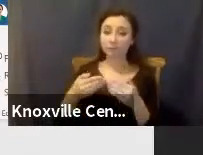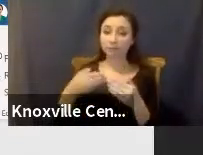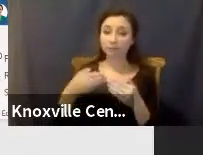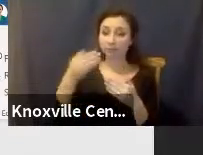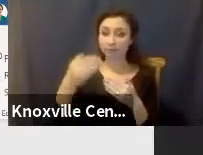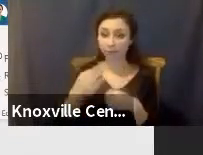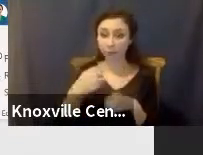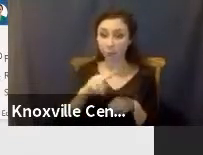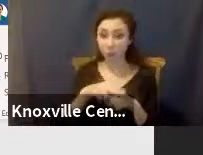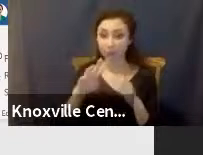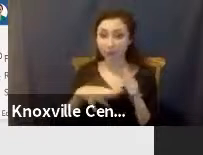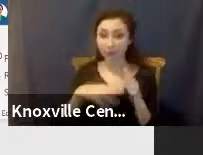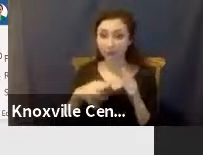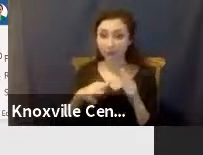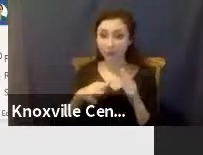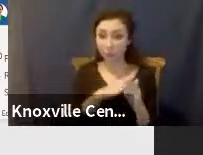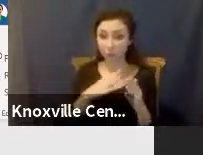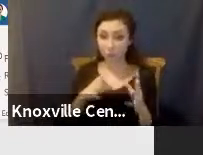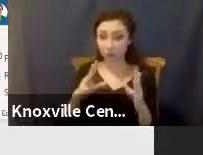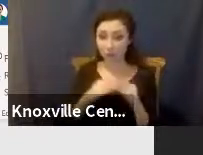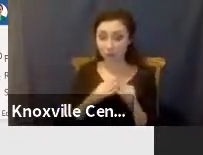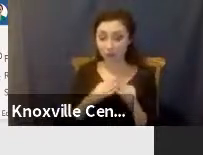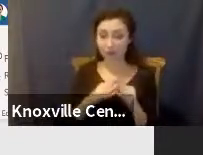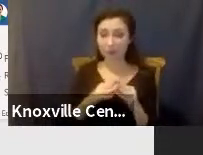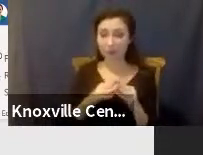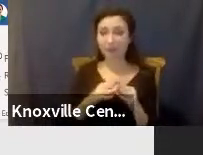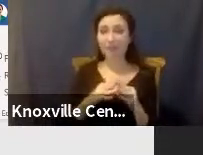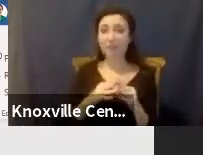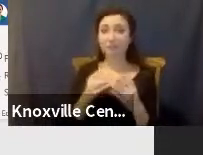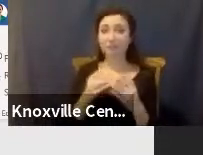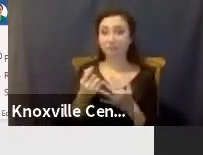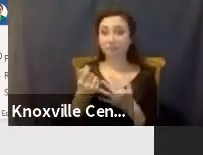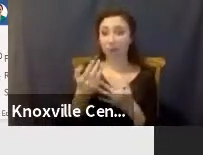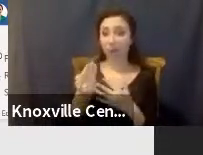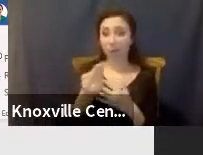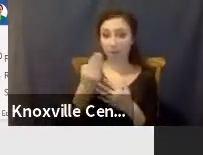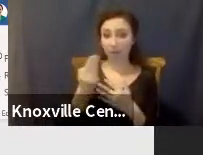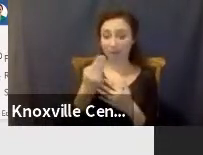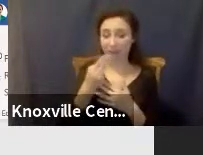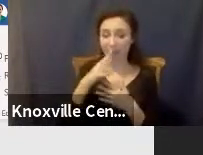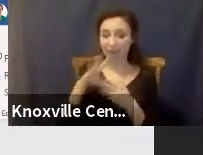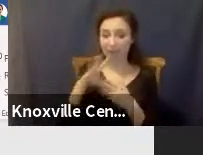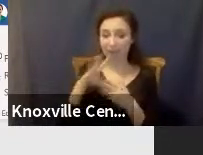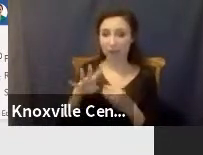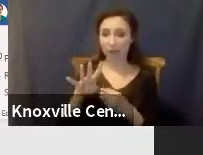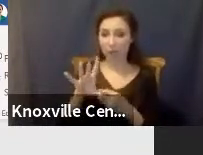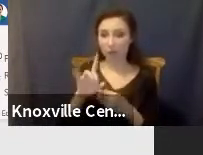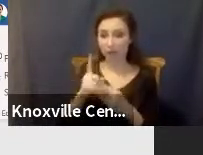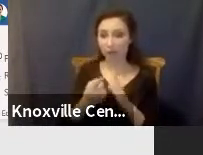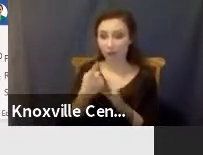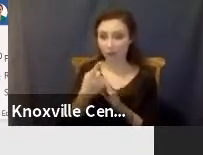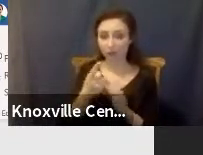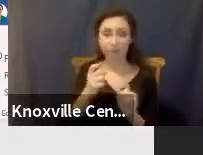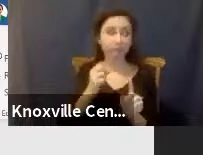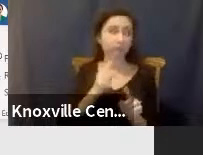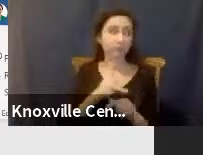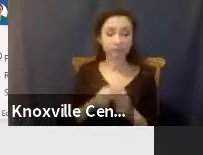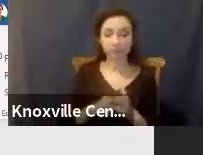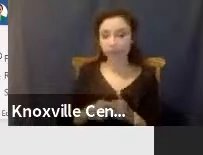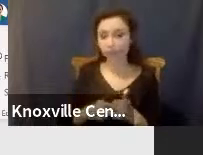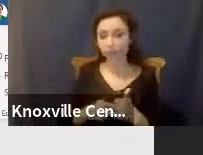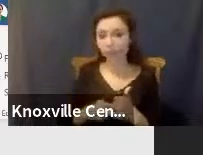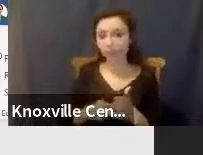scheduled board meeting. Take the Monday out and put 48 hours. Okay.